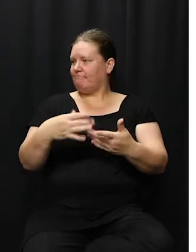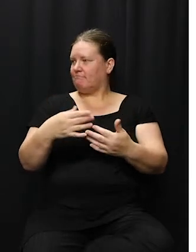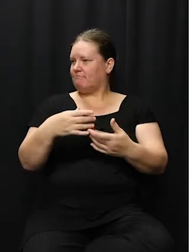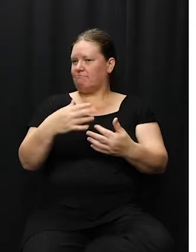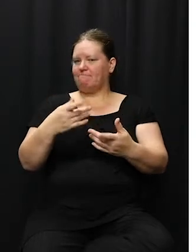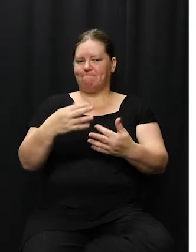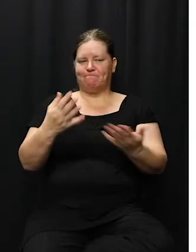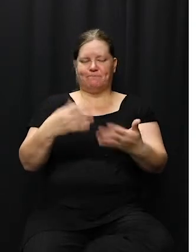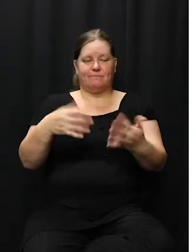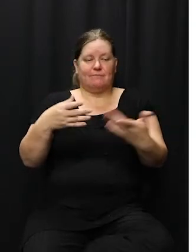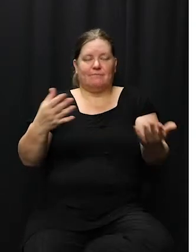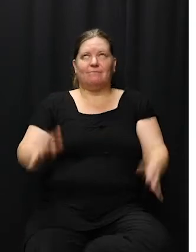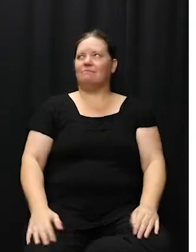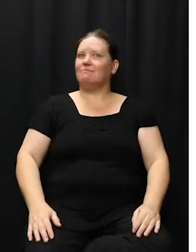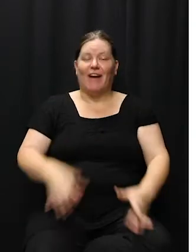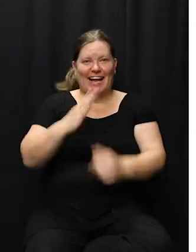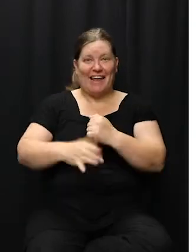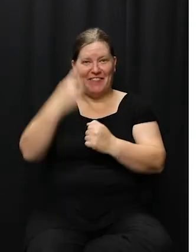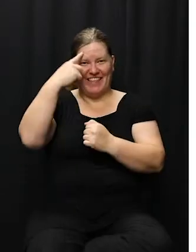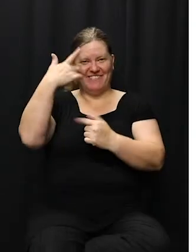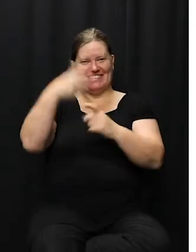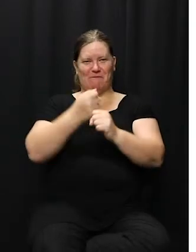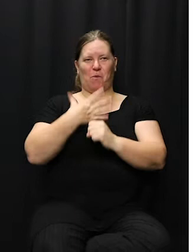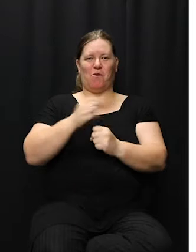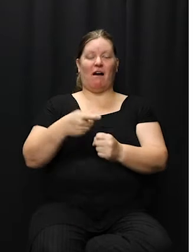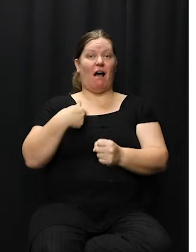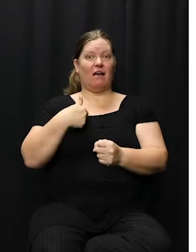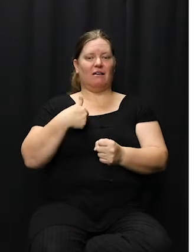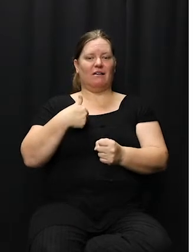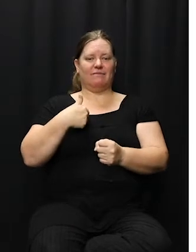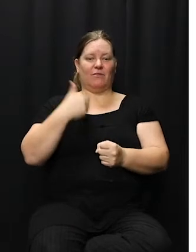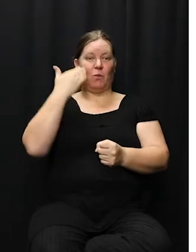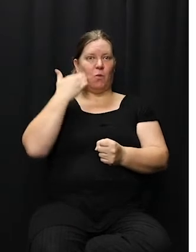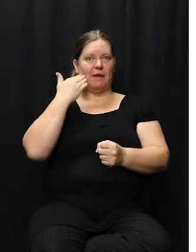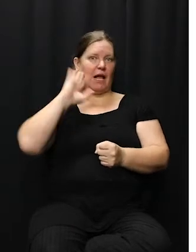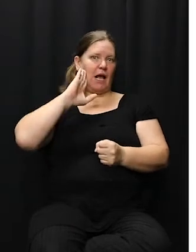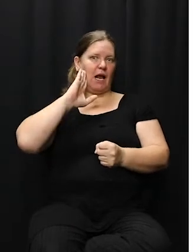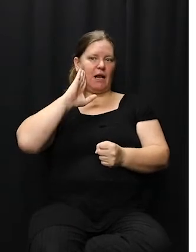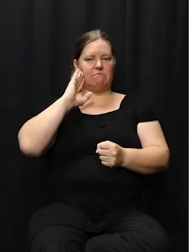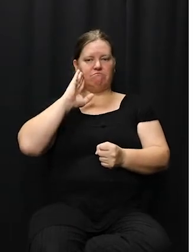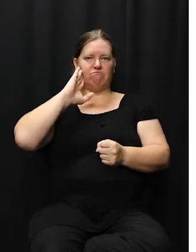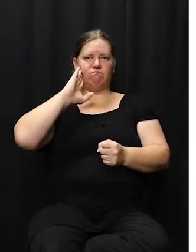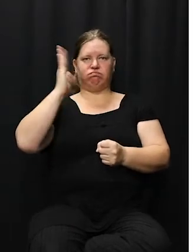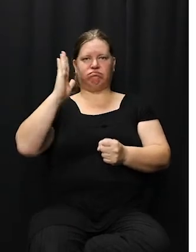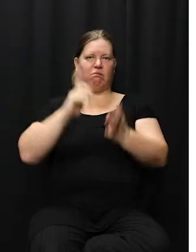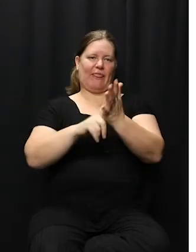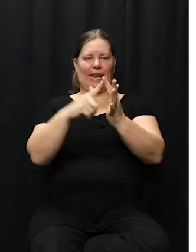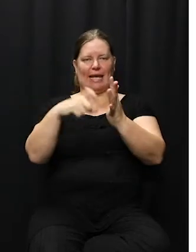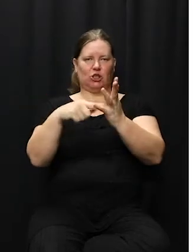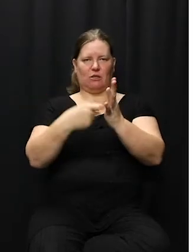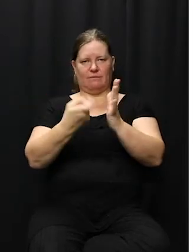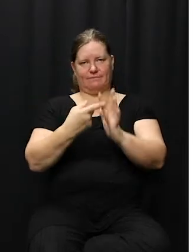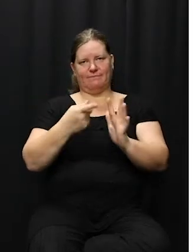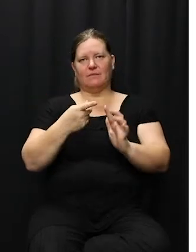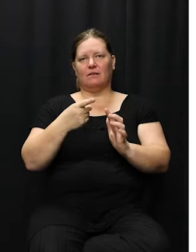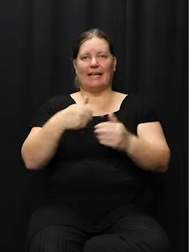I can never think of examples at the time that I want. So maybe the woman gave the lecture in English. It's